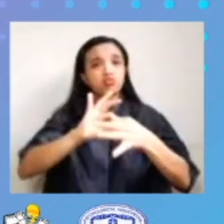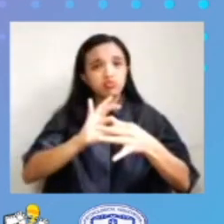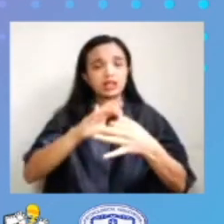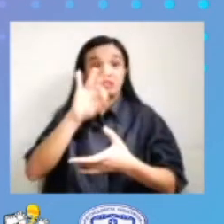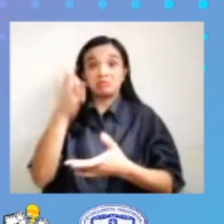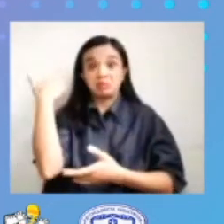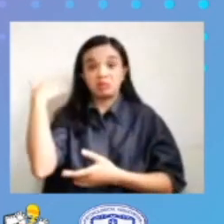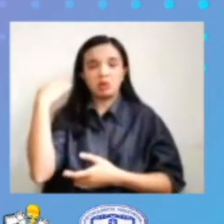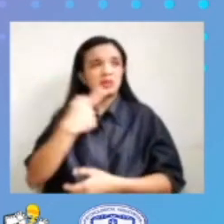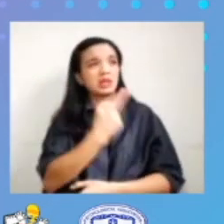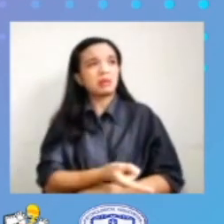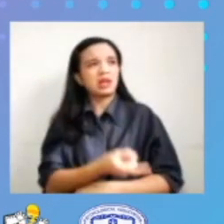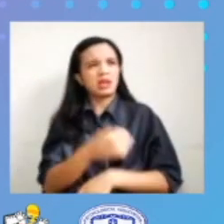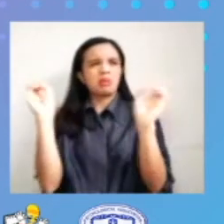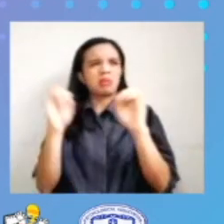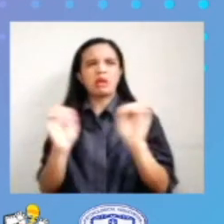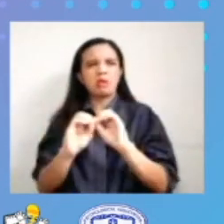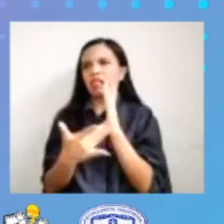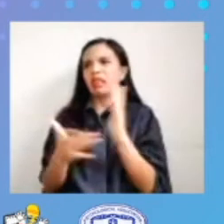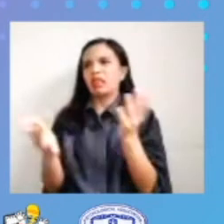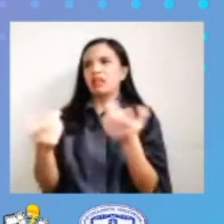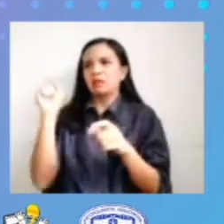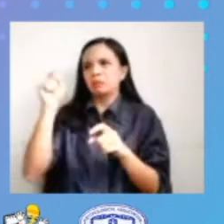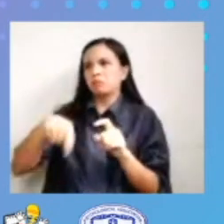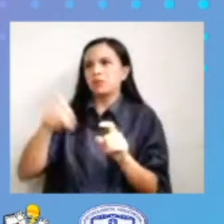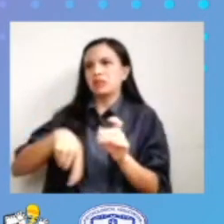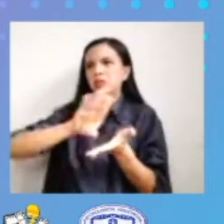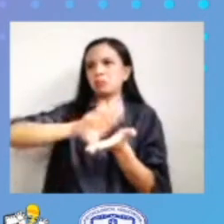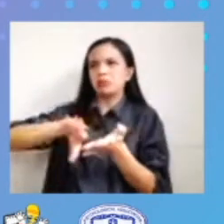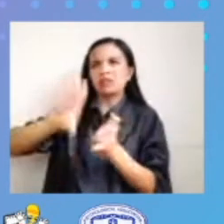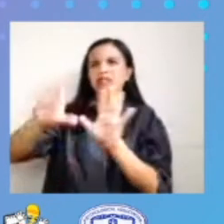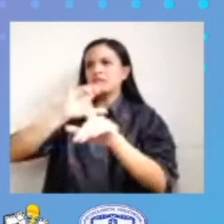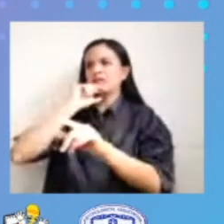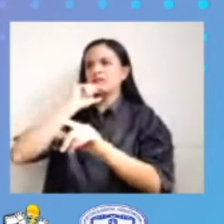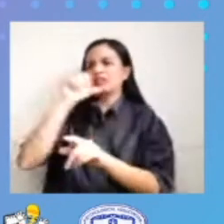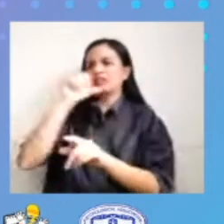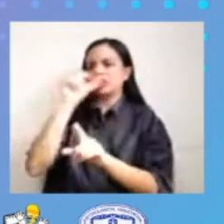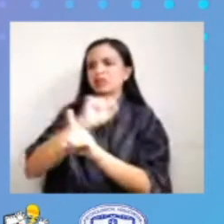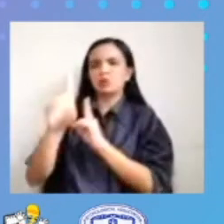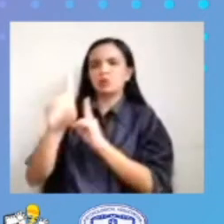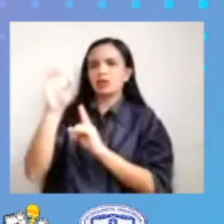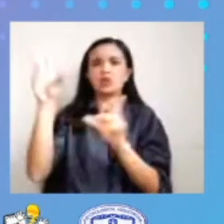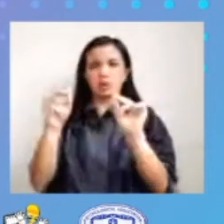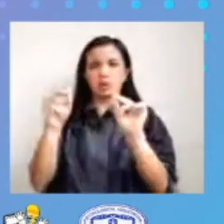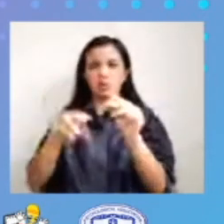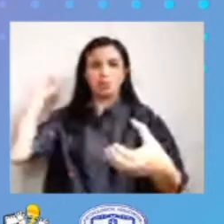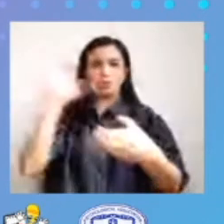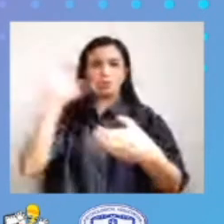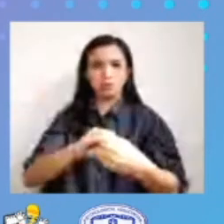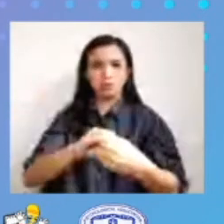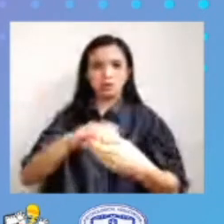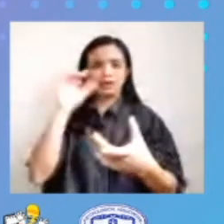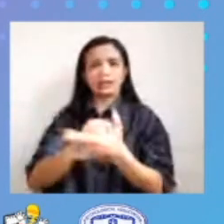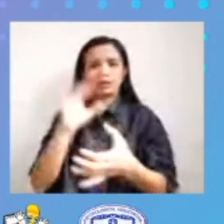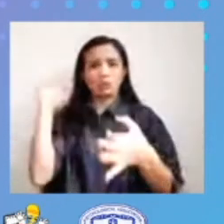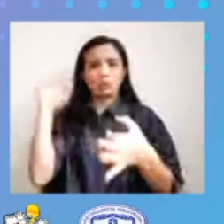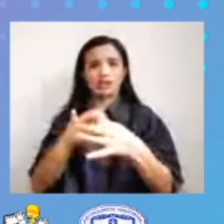pure nutritious food, pero parang you feel like you're deprived, you're not having fun. It's okay to squeeze in at least